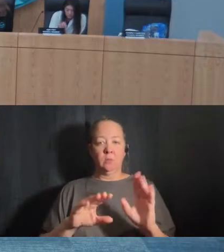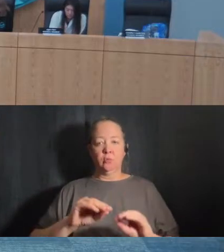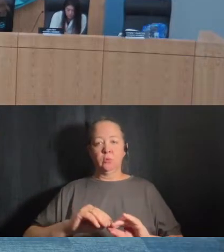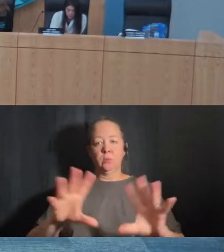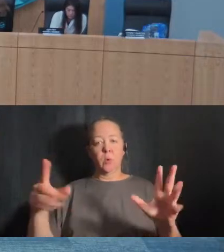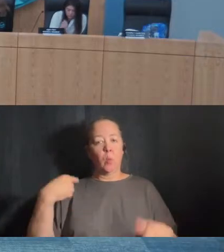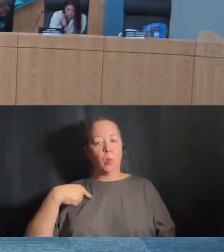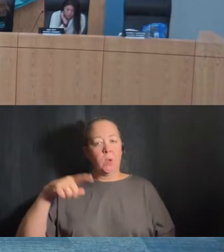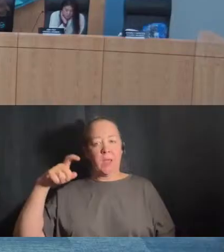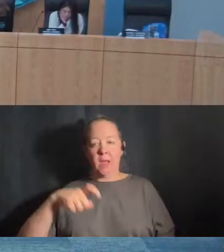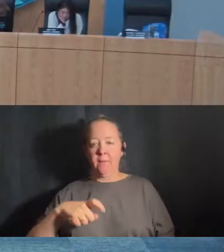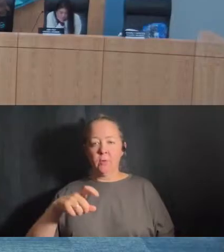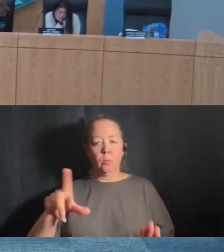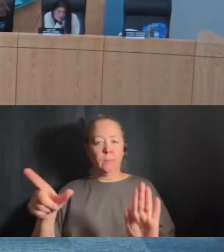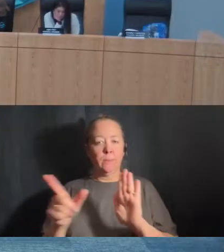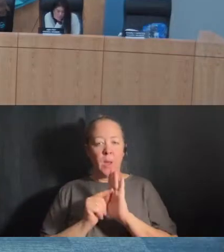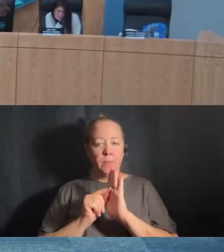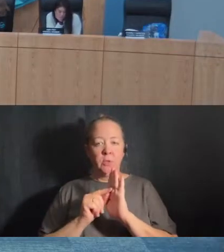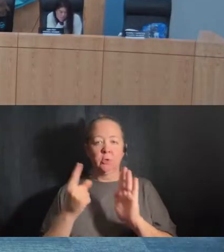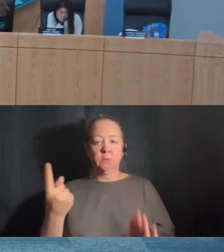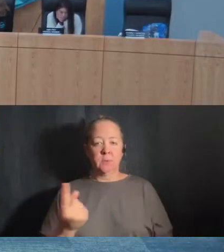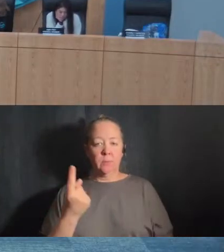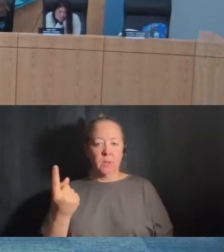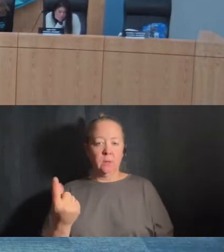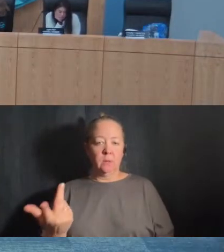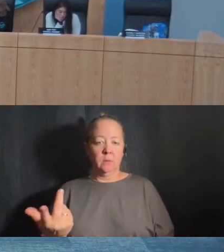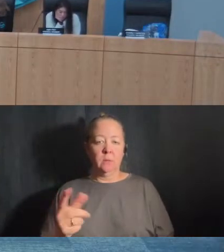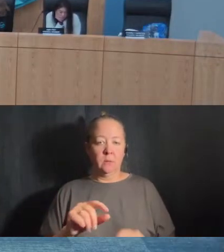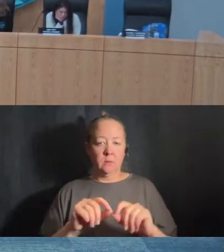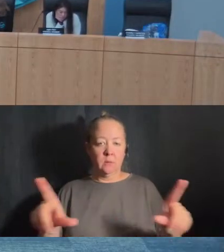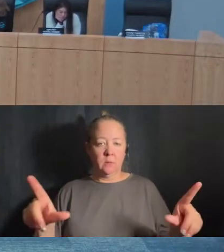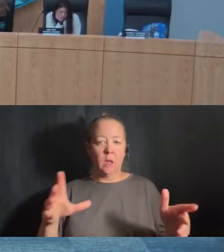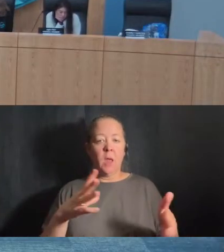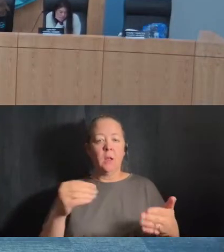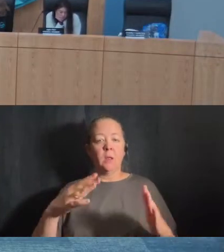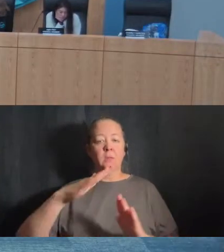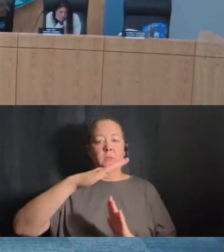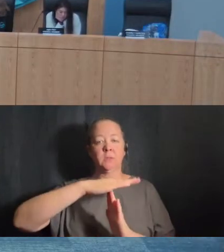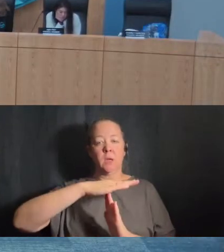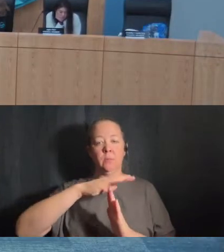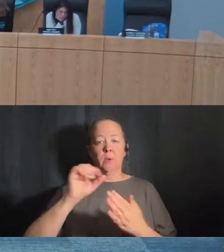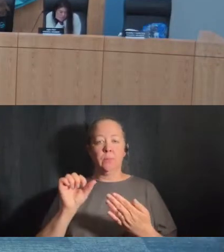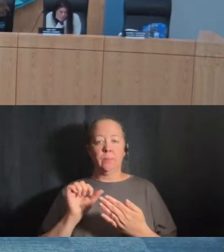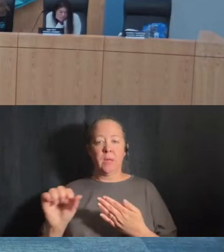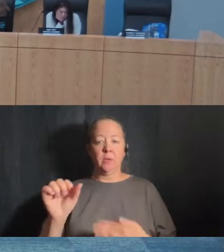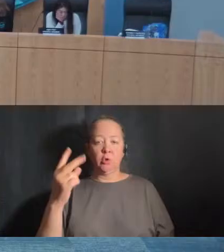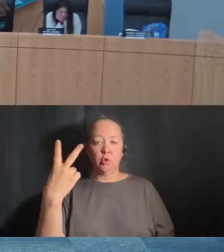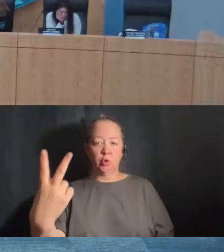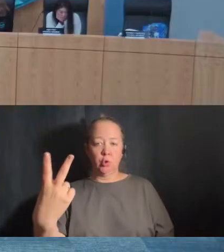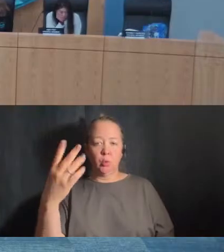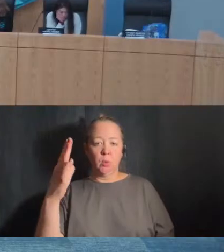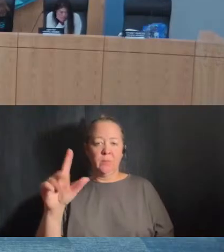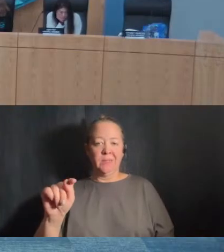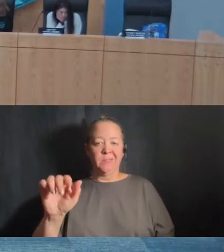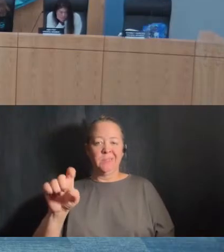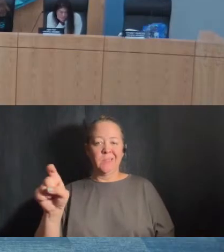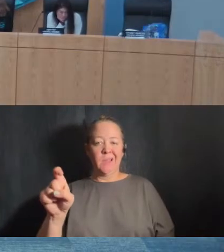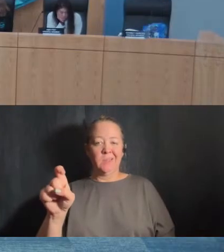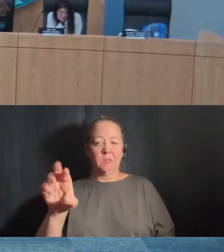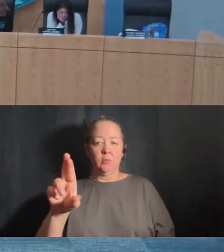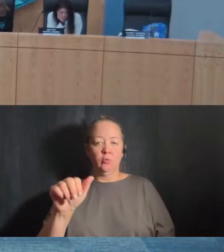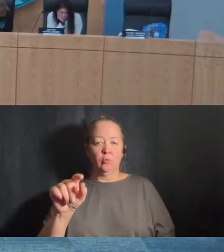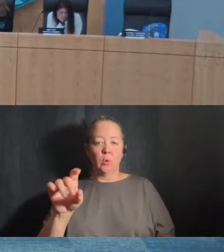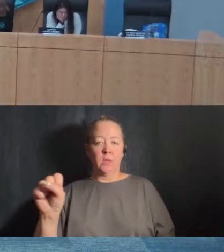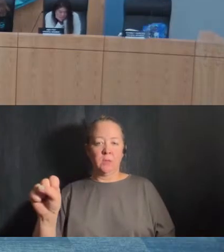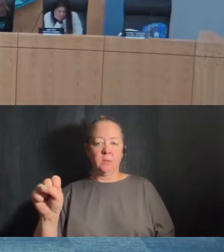something. And on the top of page 2 will be the tax rates. And then below that will be $11.5 million